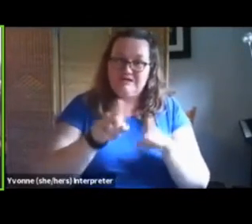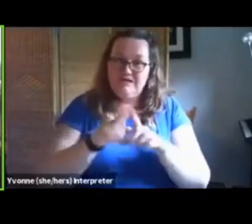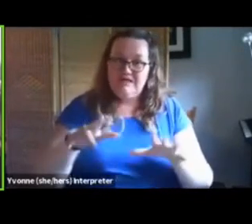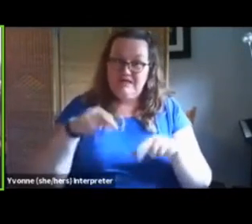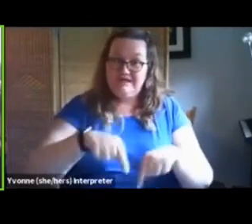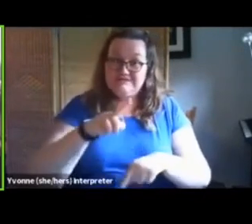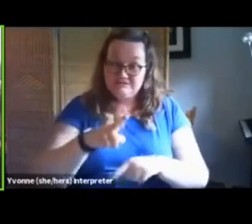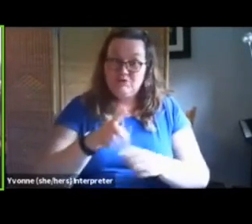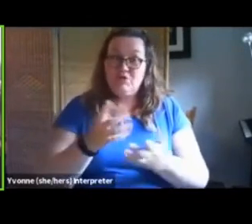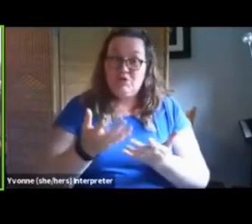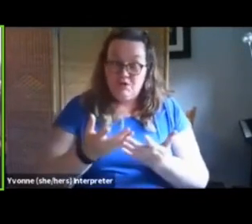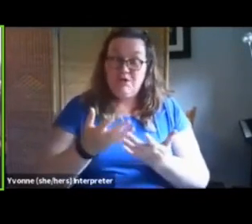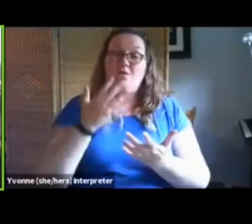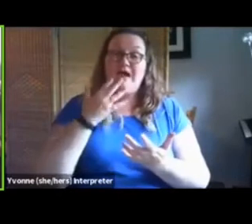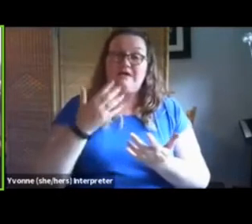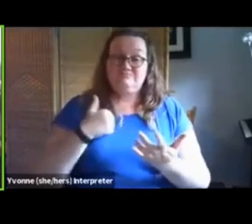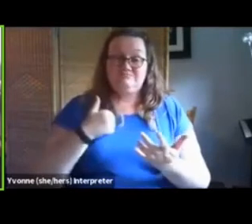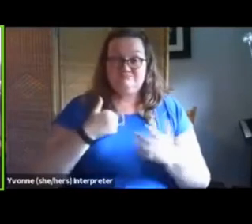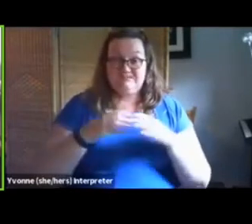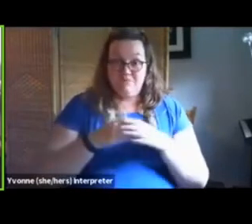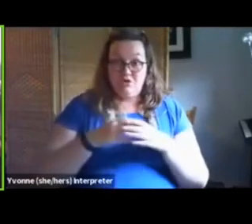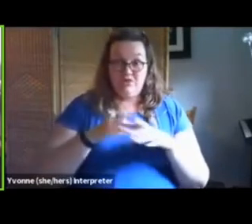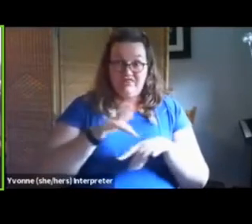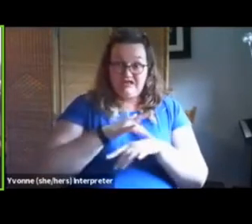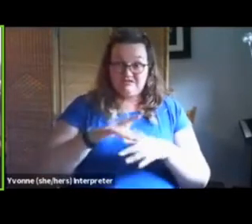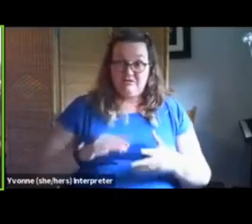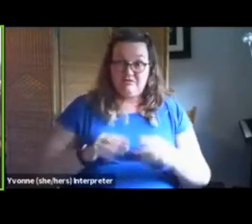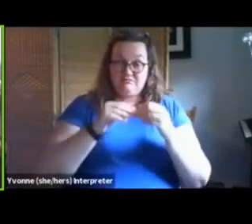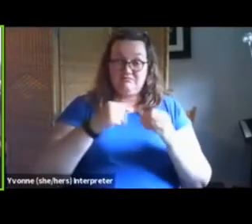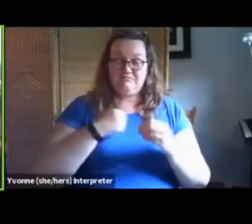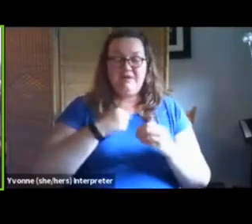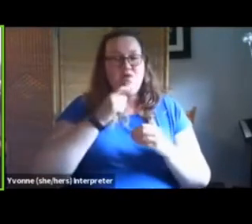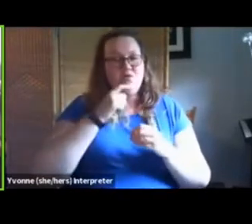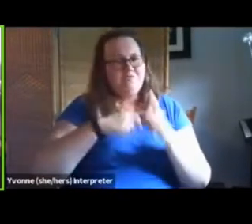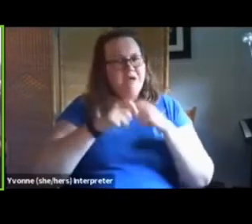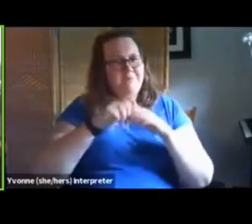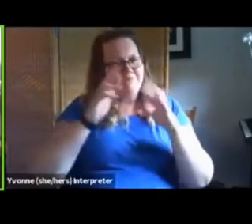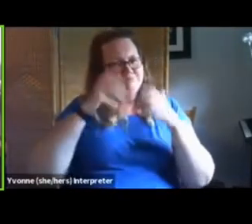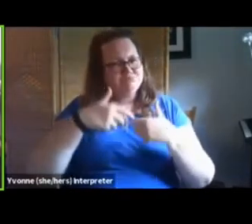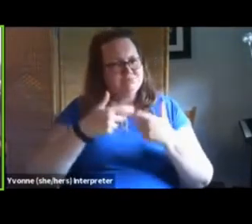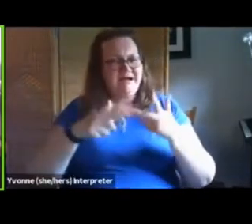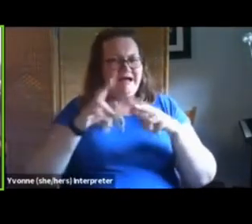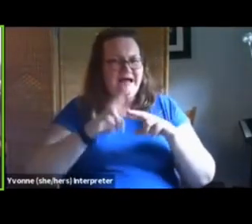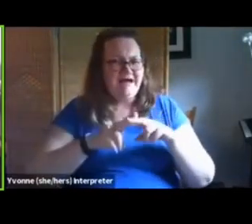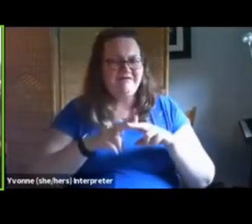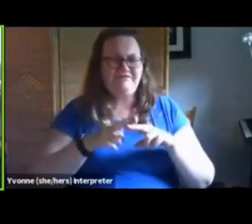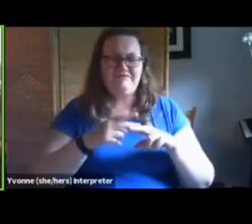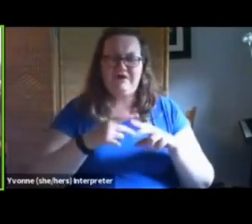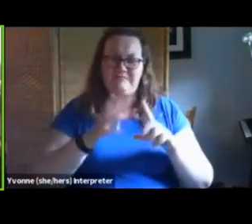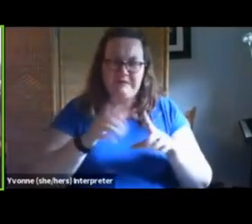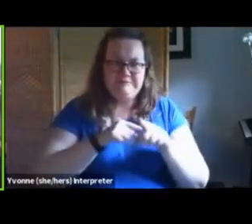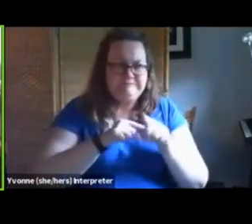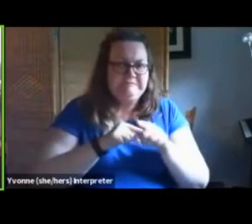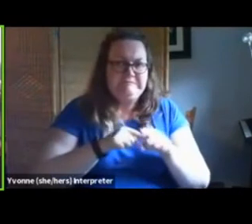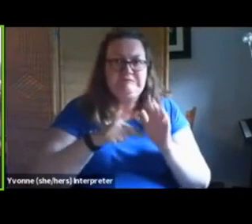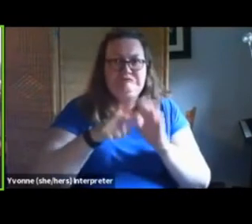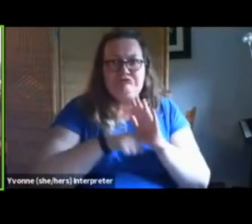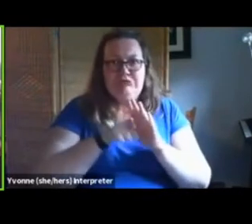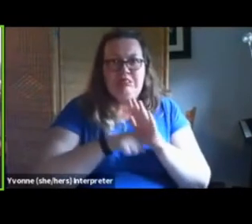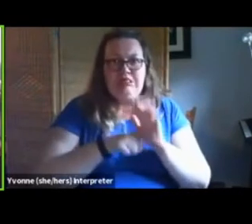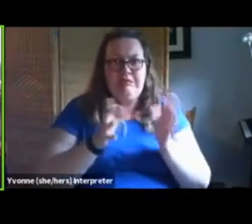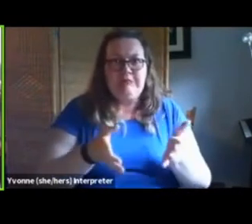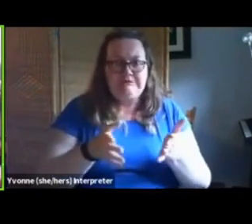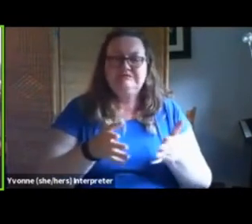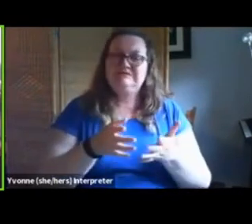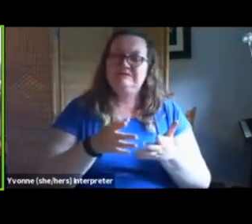As a small-scale theatre maker, I would be concerned about it becoming incredibly specific and tied up in rules, that we would be adding bureaucracy that